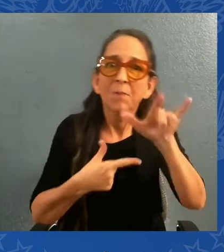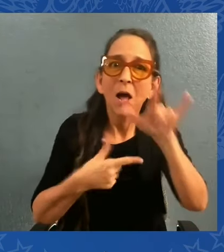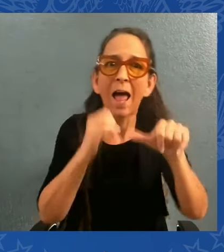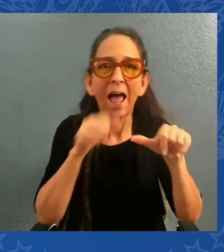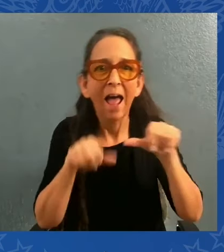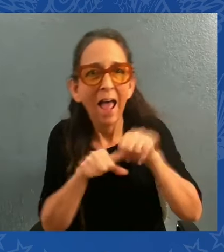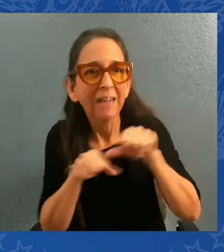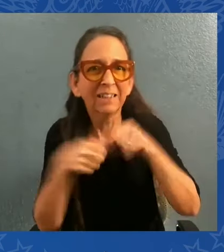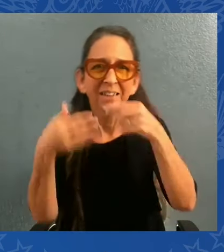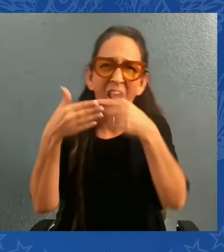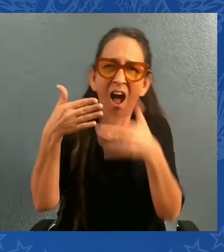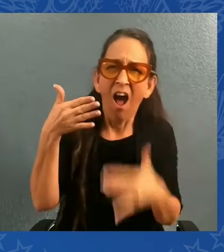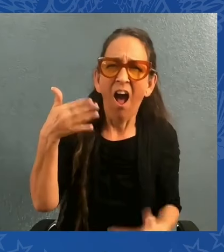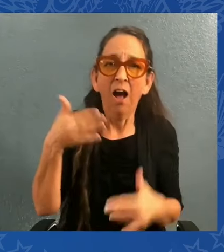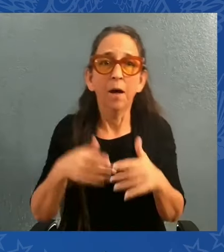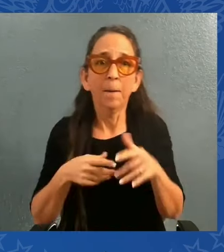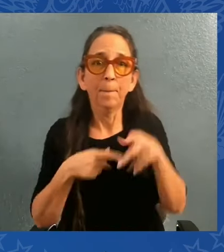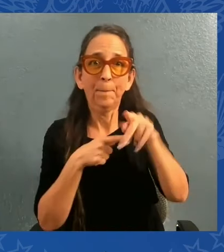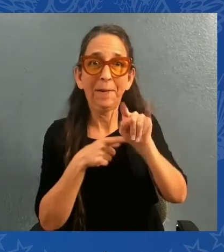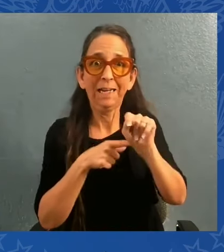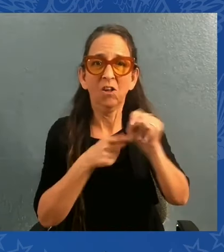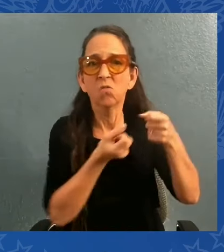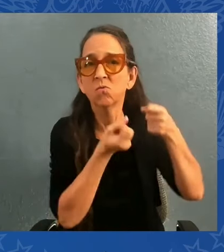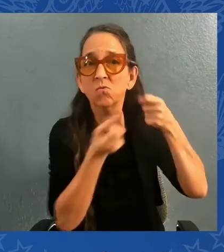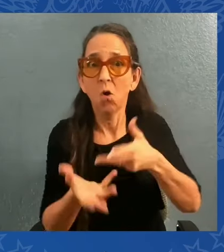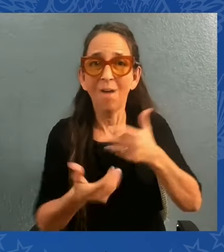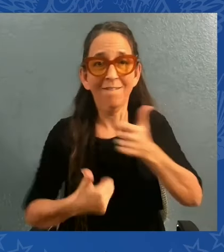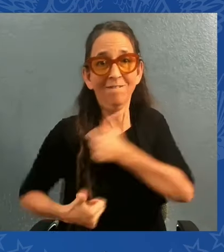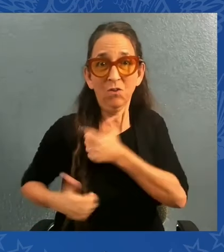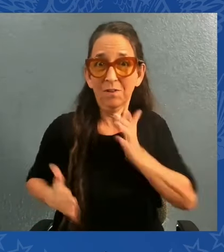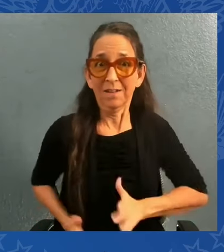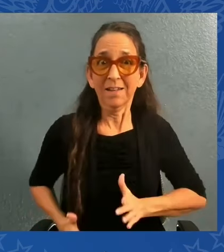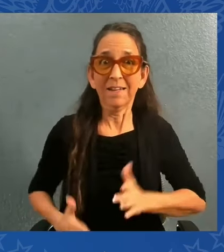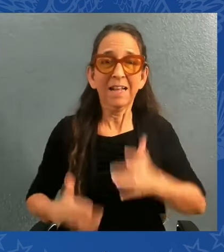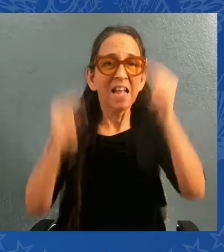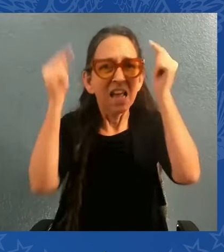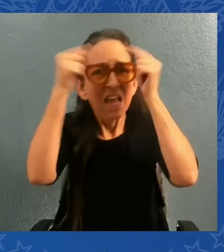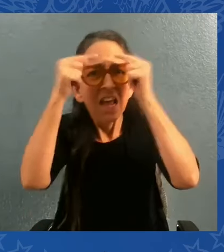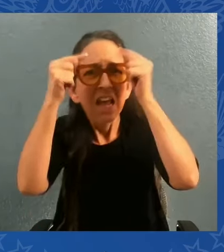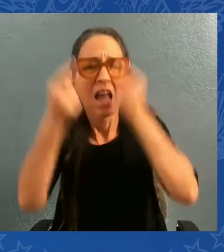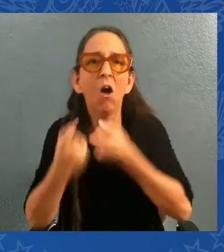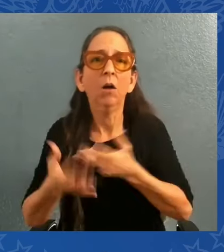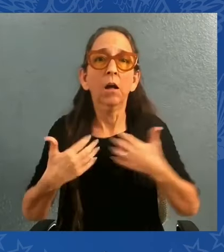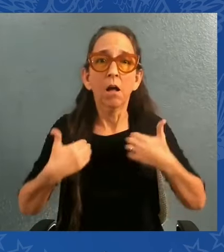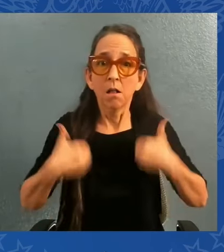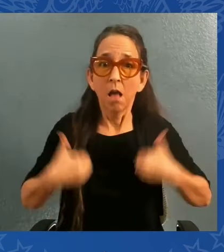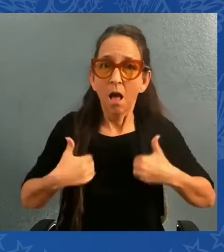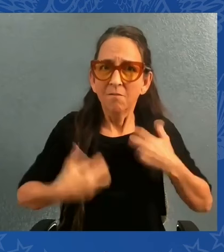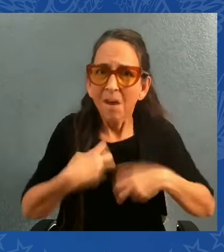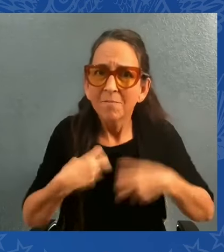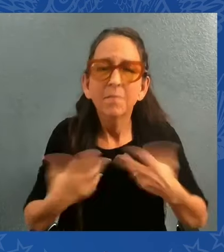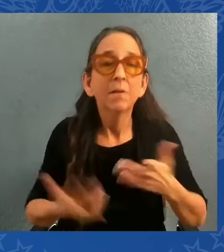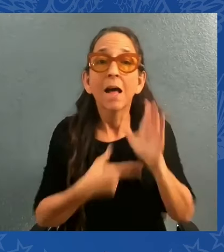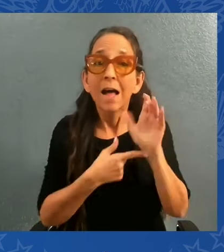many veterans with headaches, numbness, dizziness, asthma, and cancer. The PACT Act has already helped over